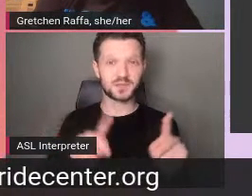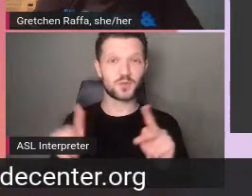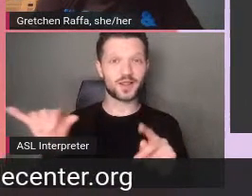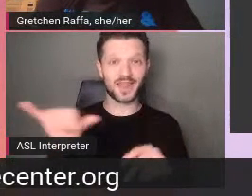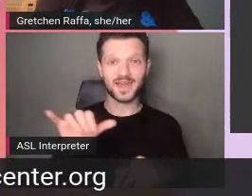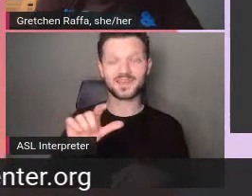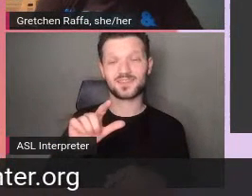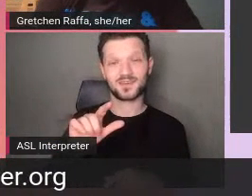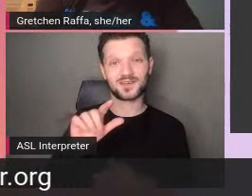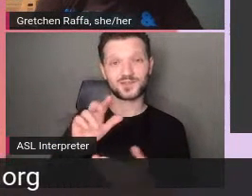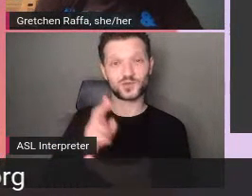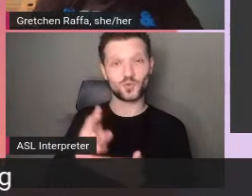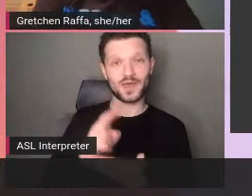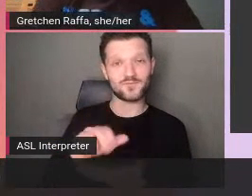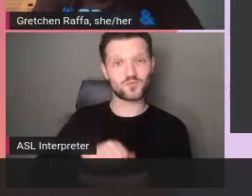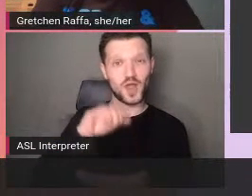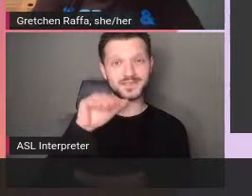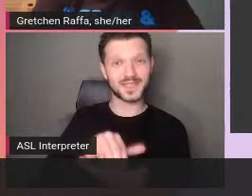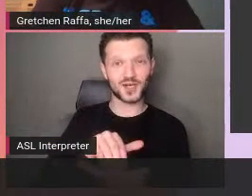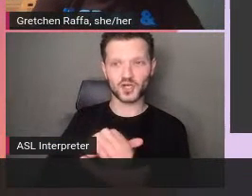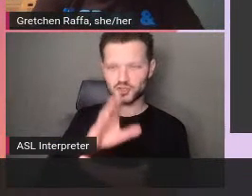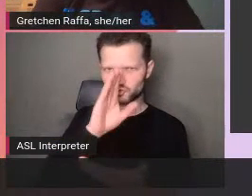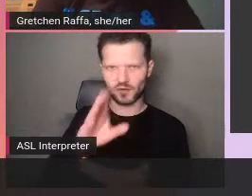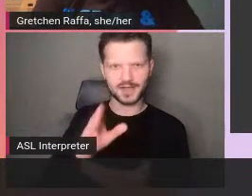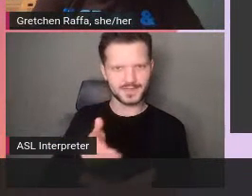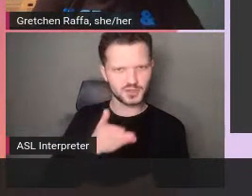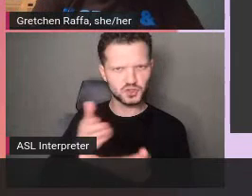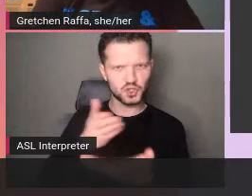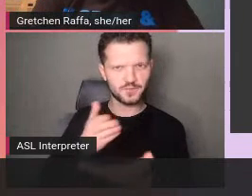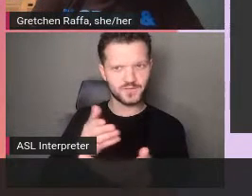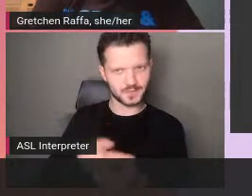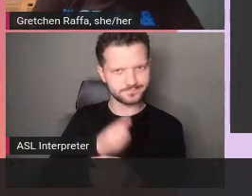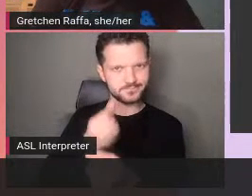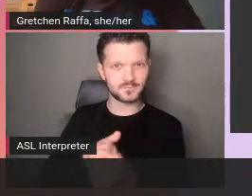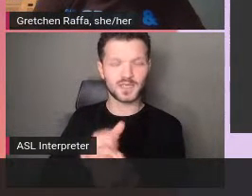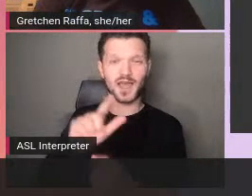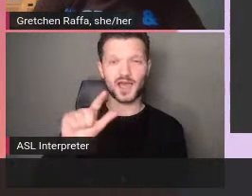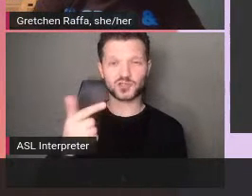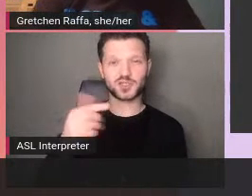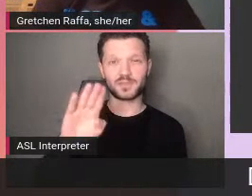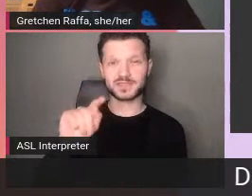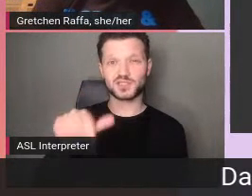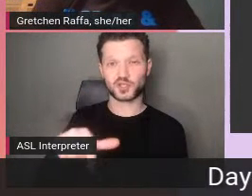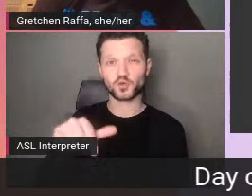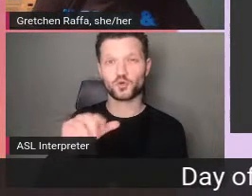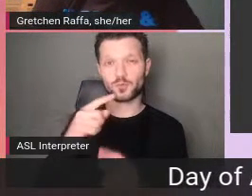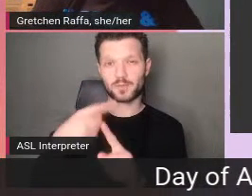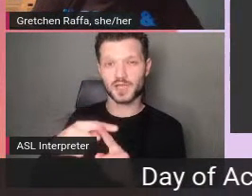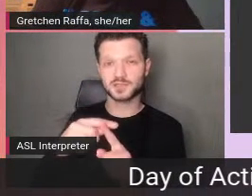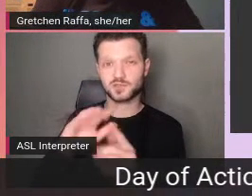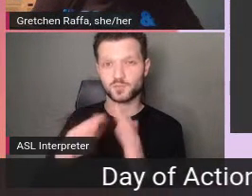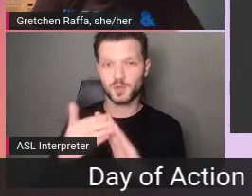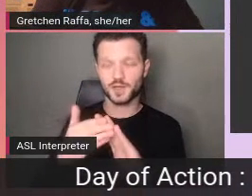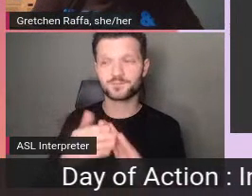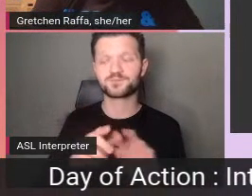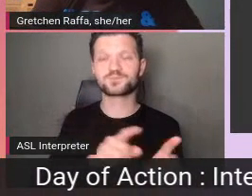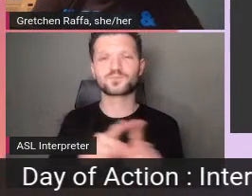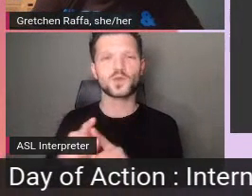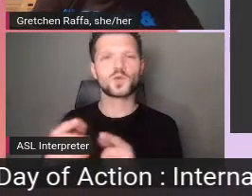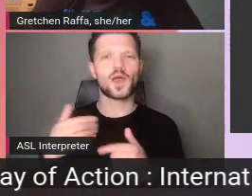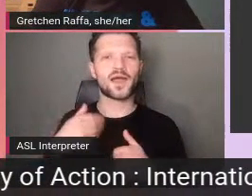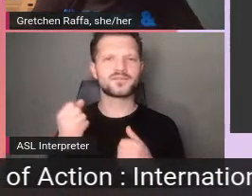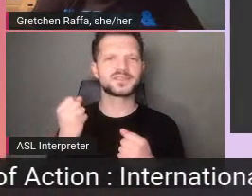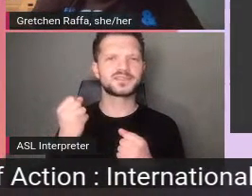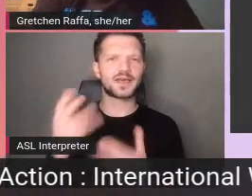the LGBTQ plus community. And then there are several bills that are that have been introduced in our session that